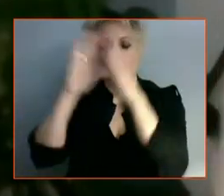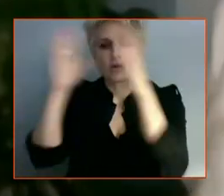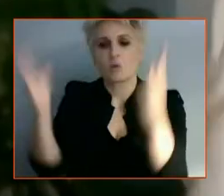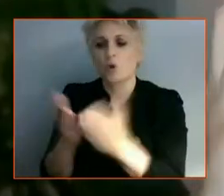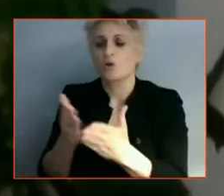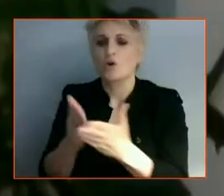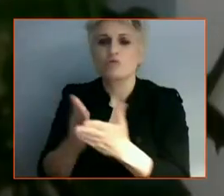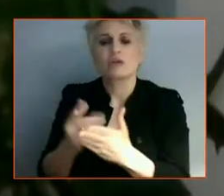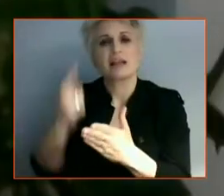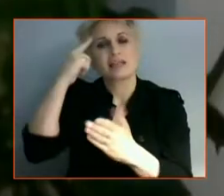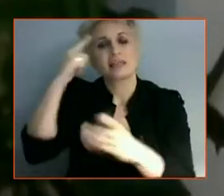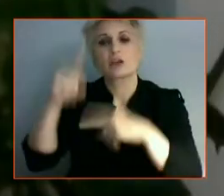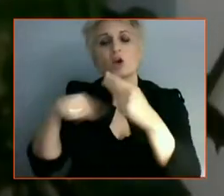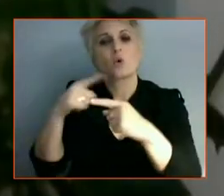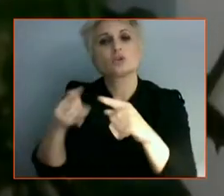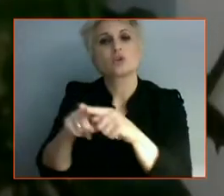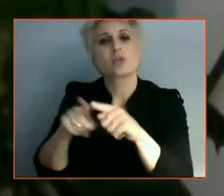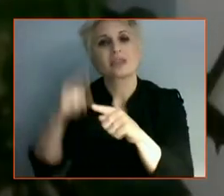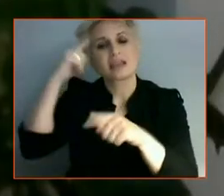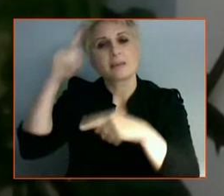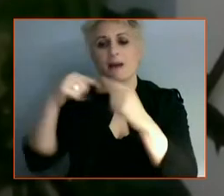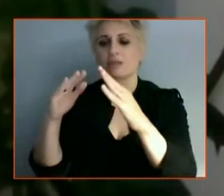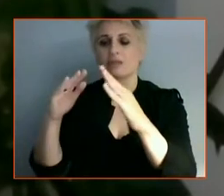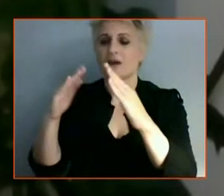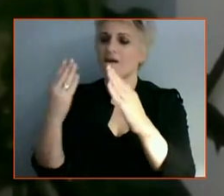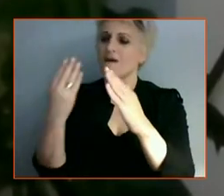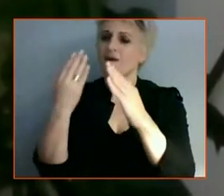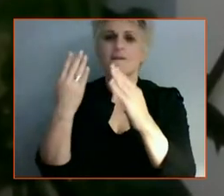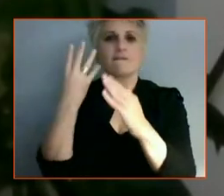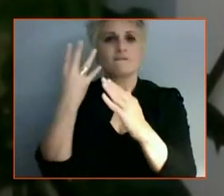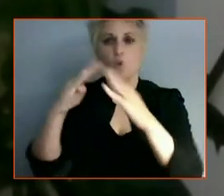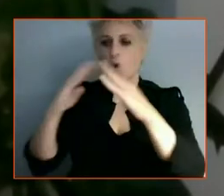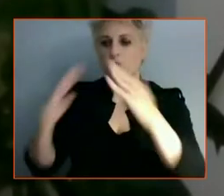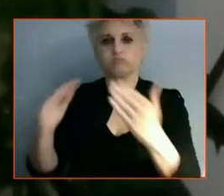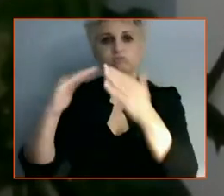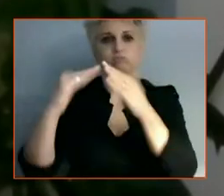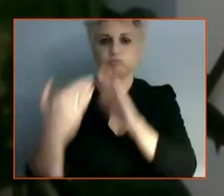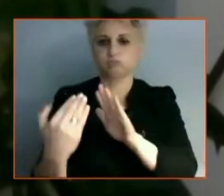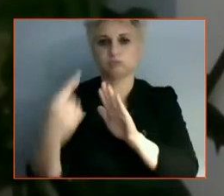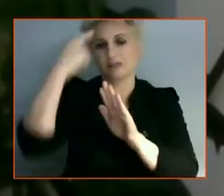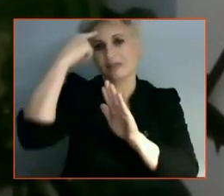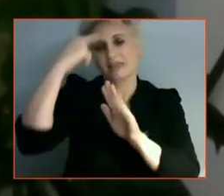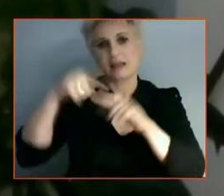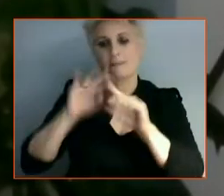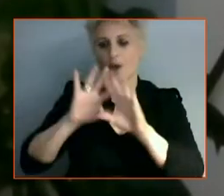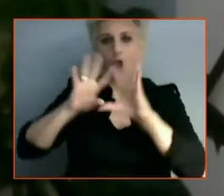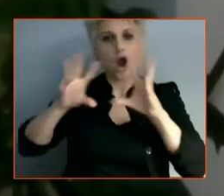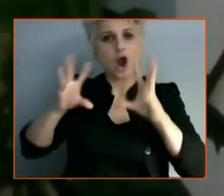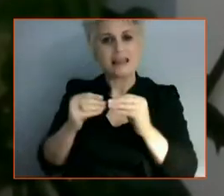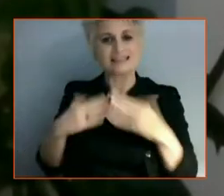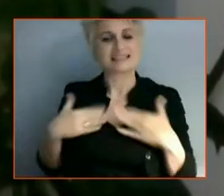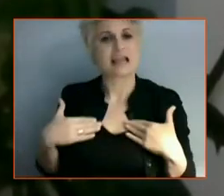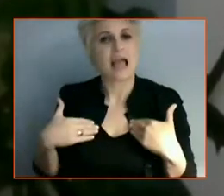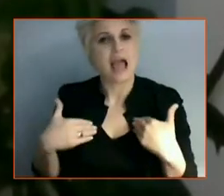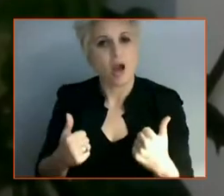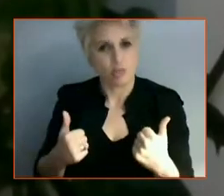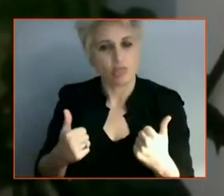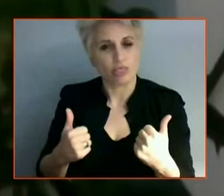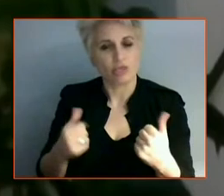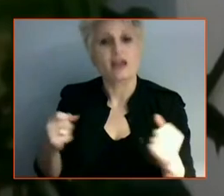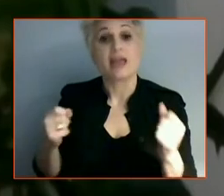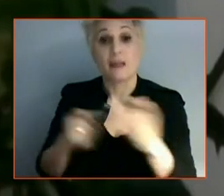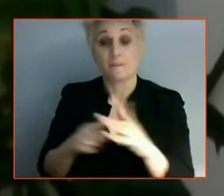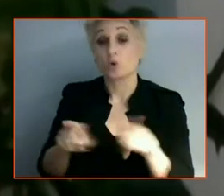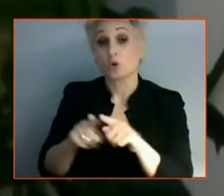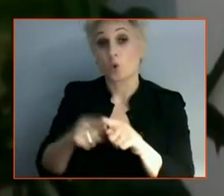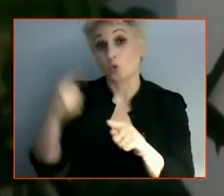on our cultural identity, our sense of belonging, and therein the overlap with mental well-being in particular. I think